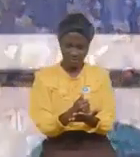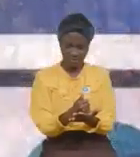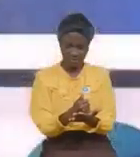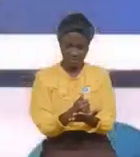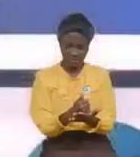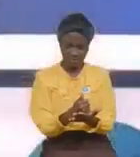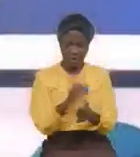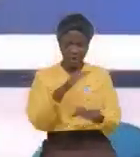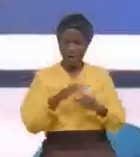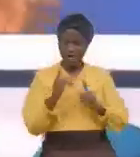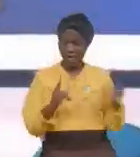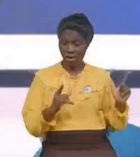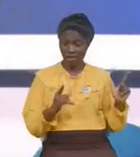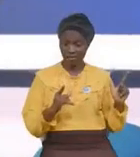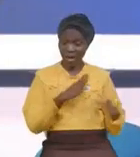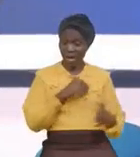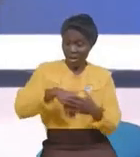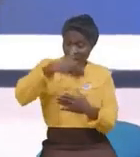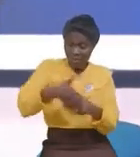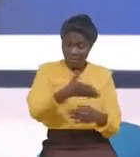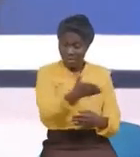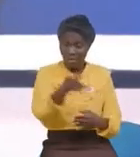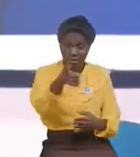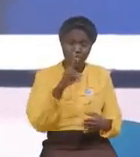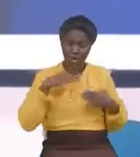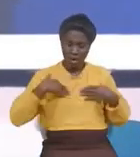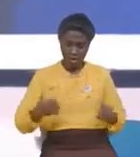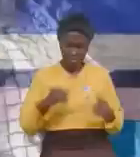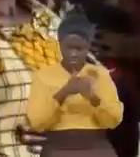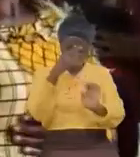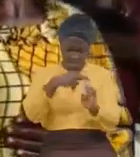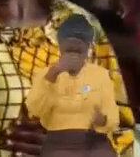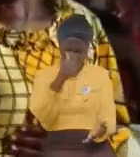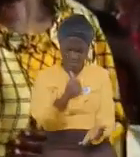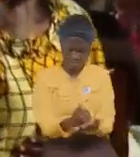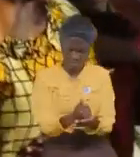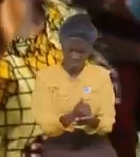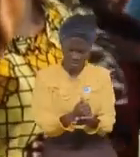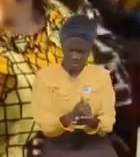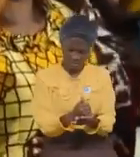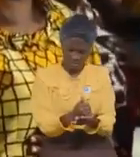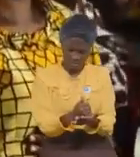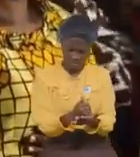On the left and outside, you are healed in Jesus' name.